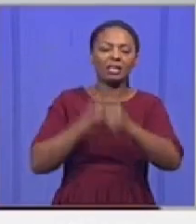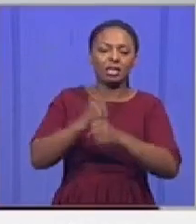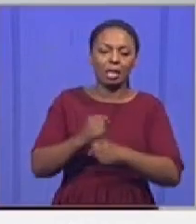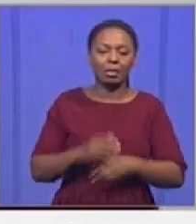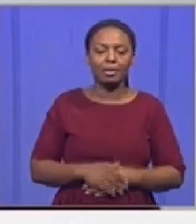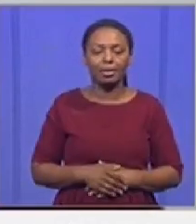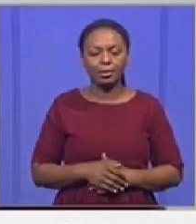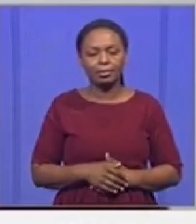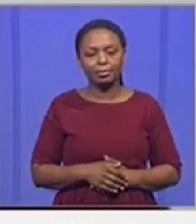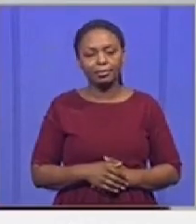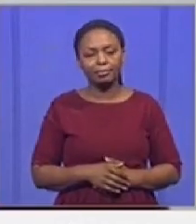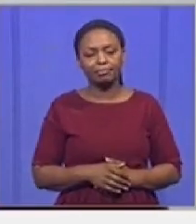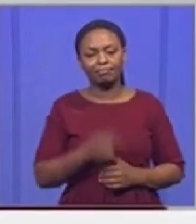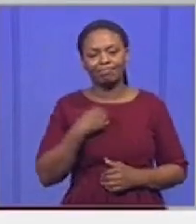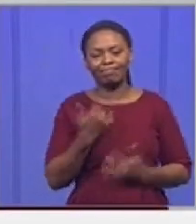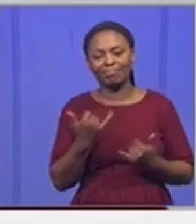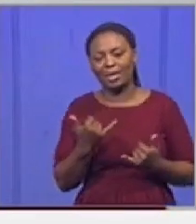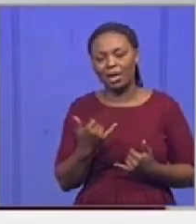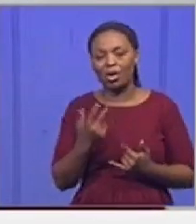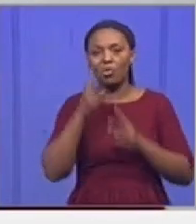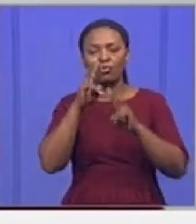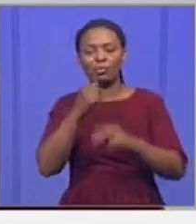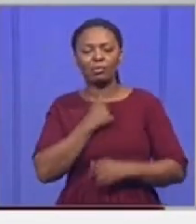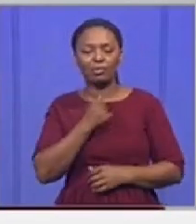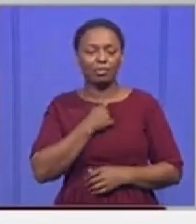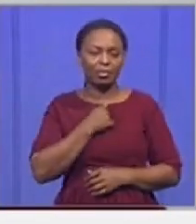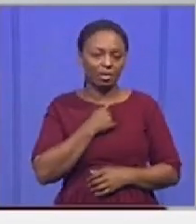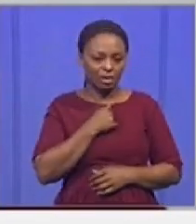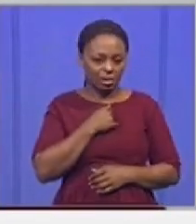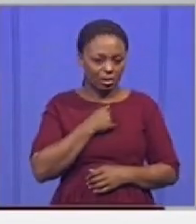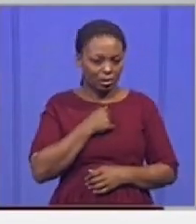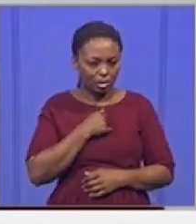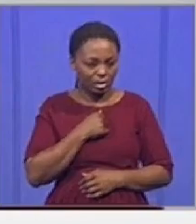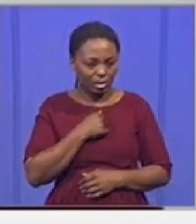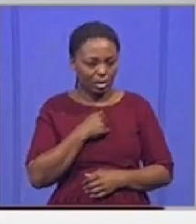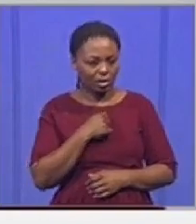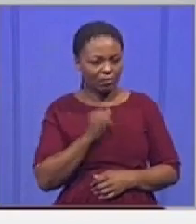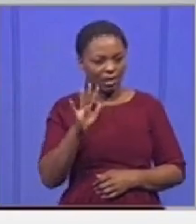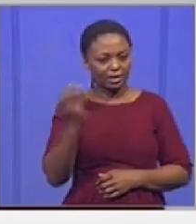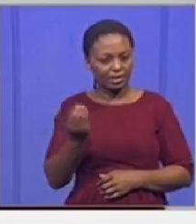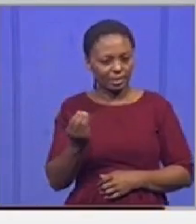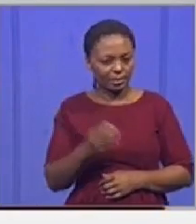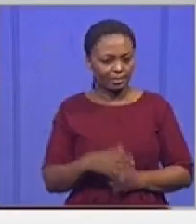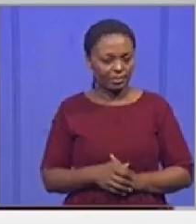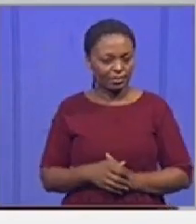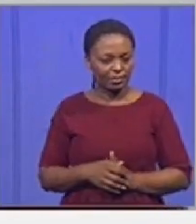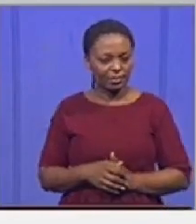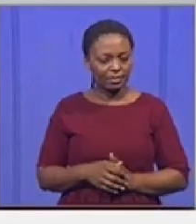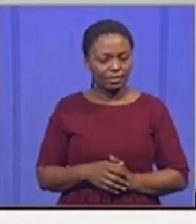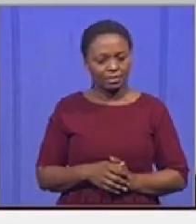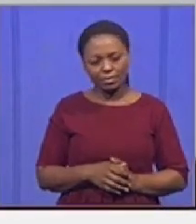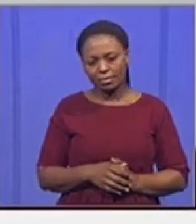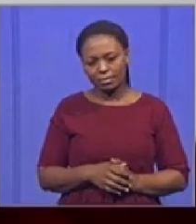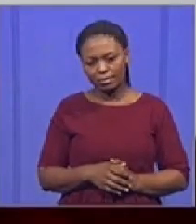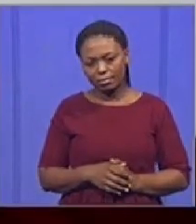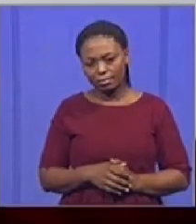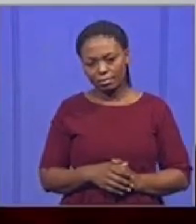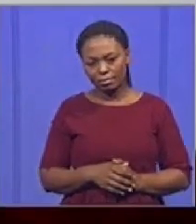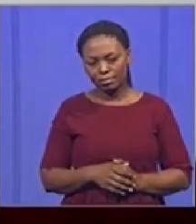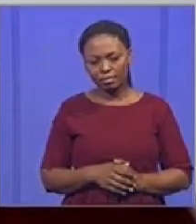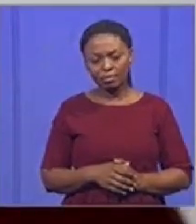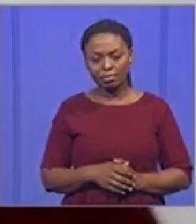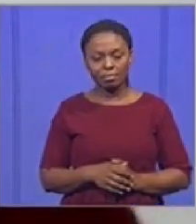better than nothing in my view. 15,000 in your pocket is quite something. I think with regards to the mechanics of why it